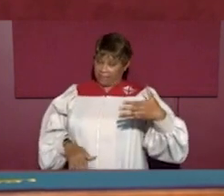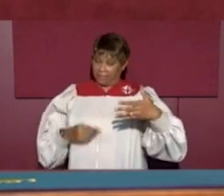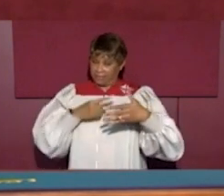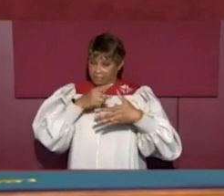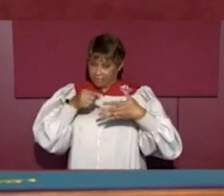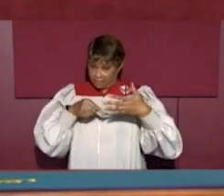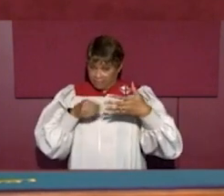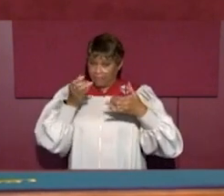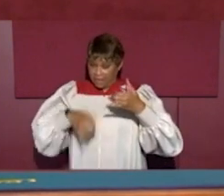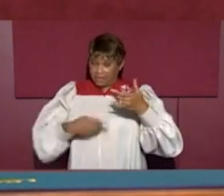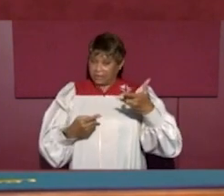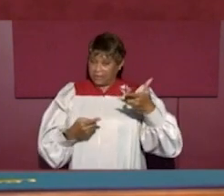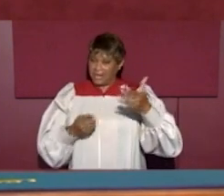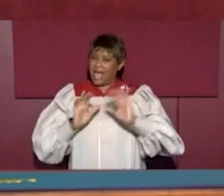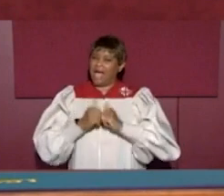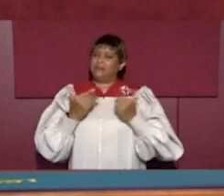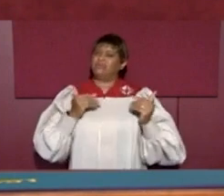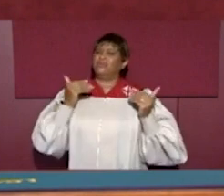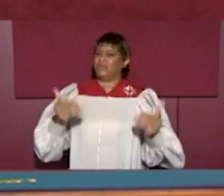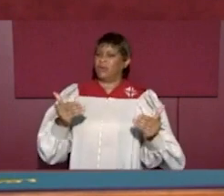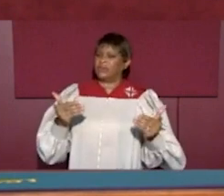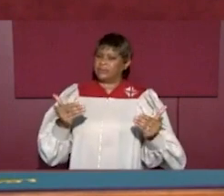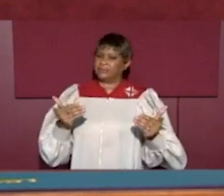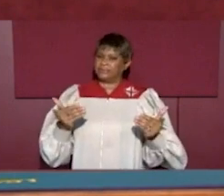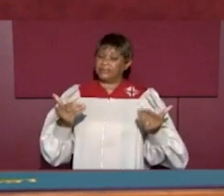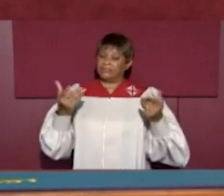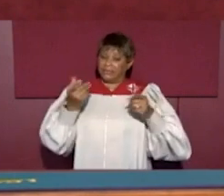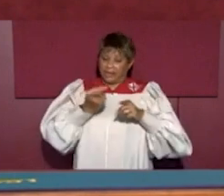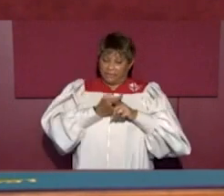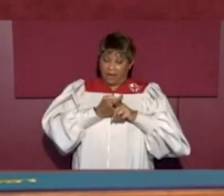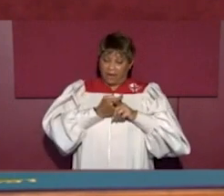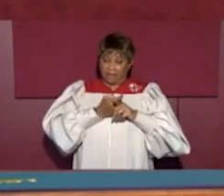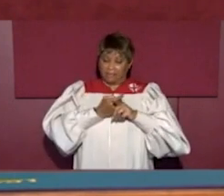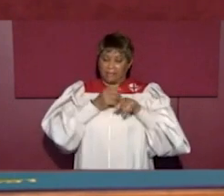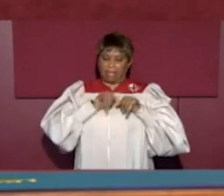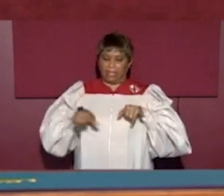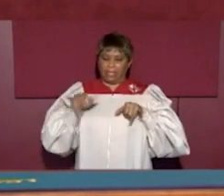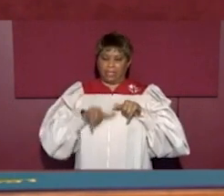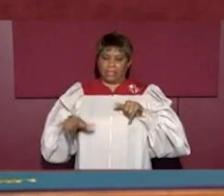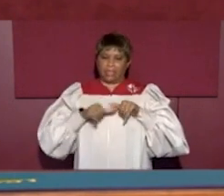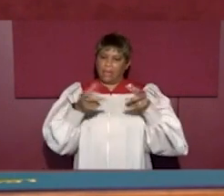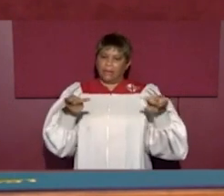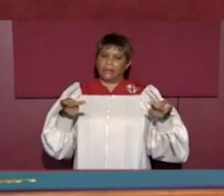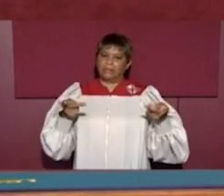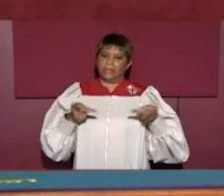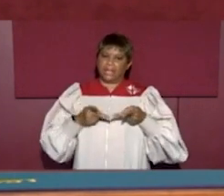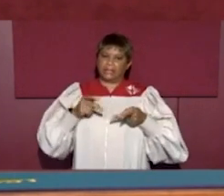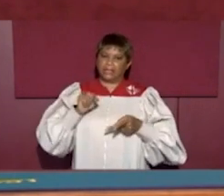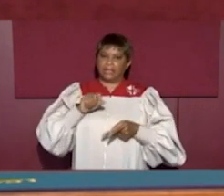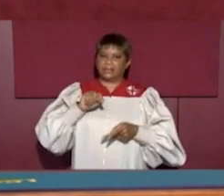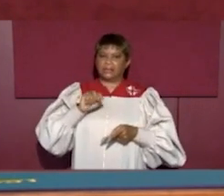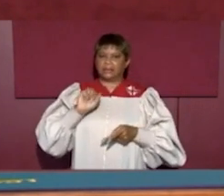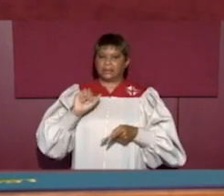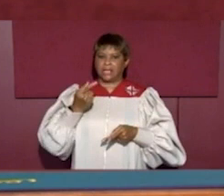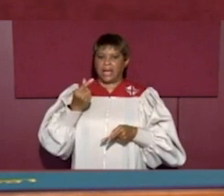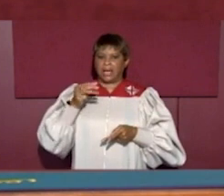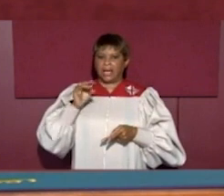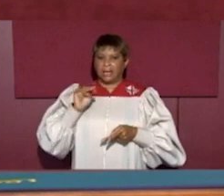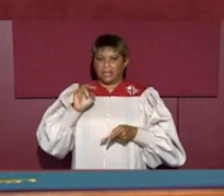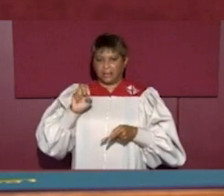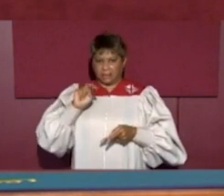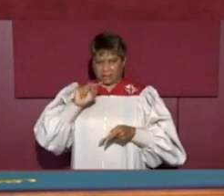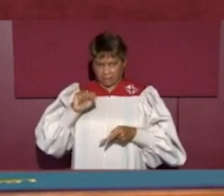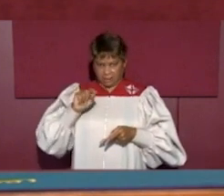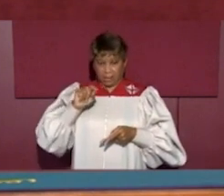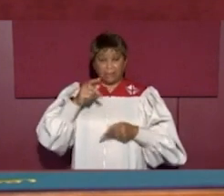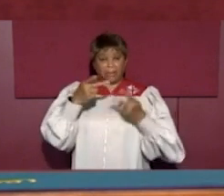fifth and finally, how to move forward from a stagnant place. So I want you to go with me to Matthew chapter